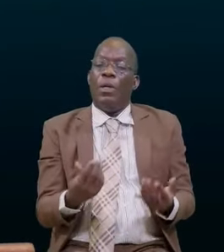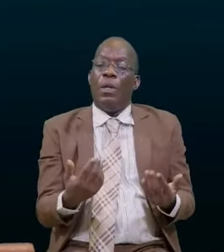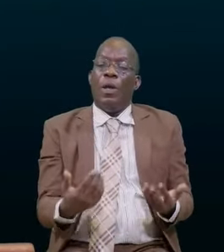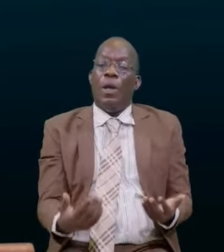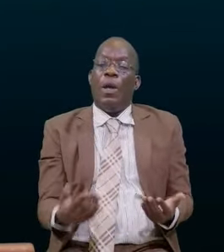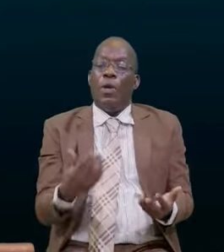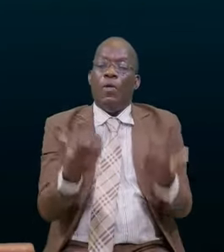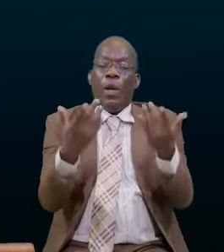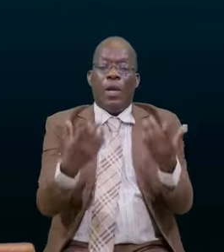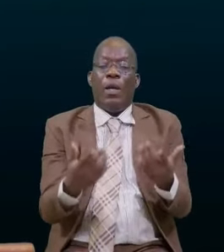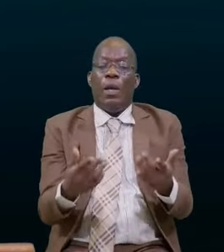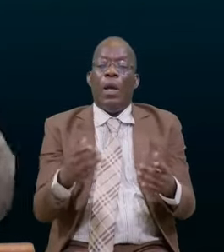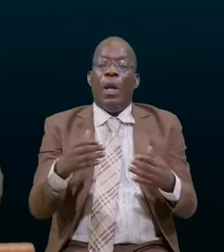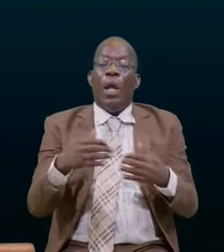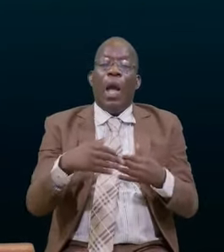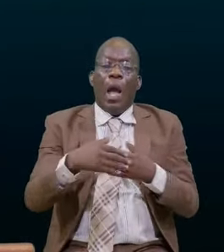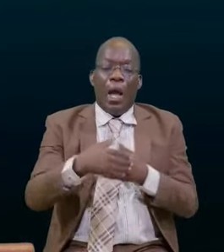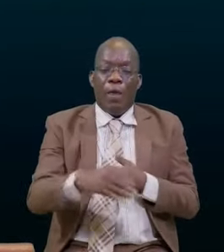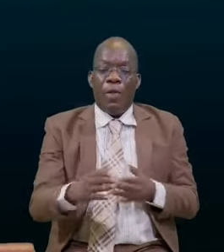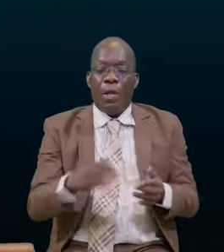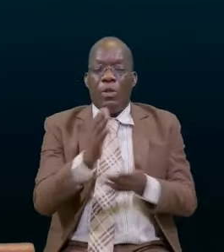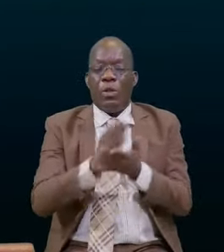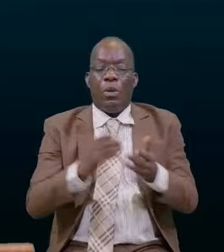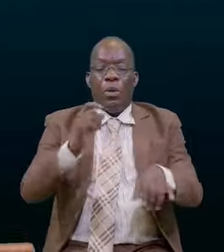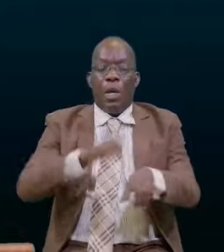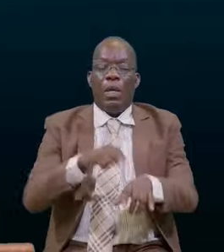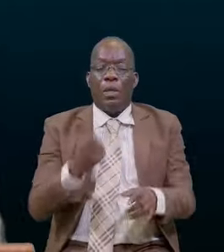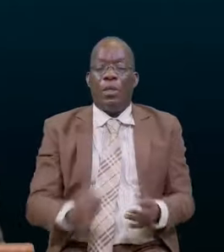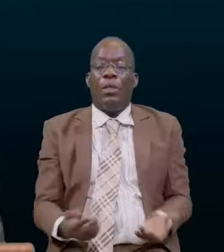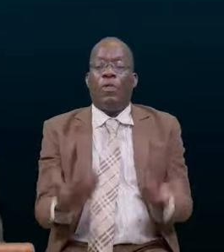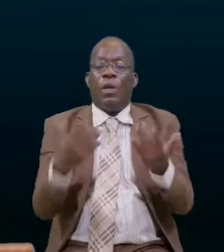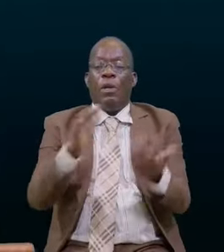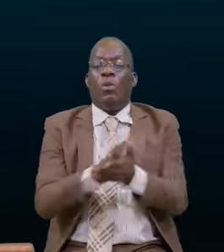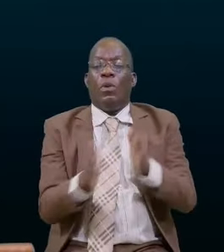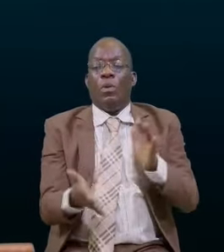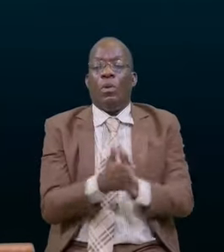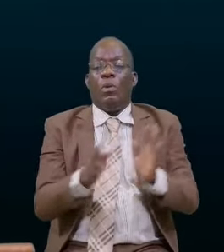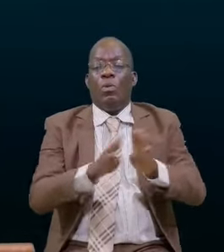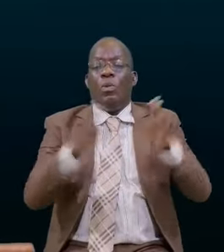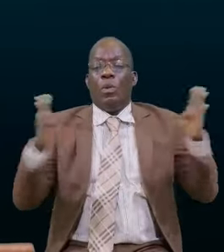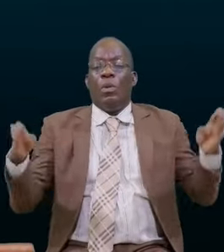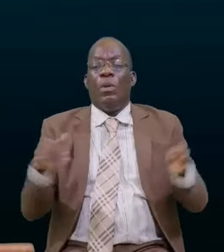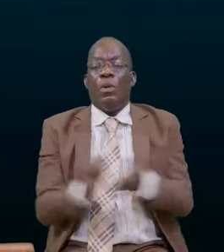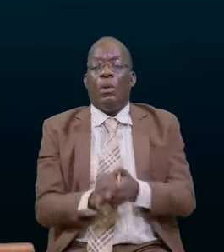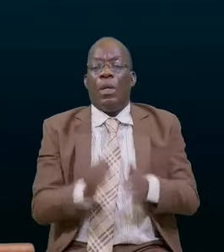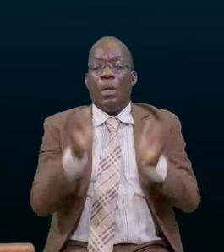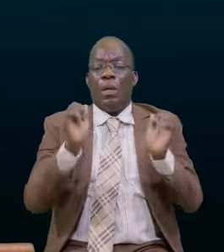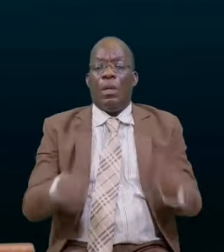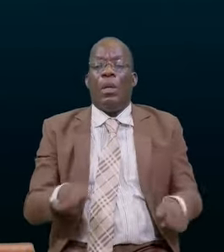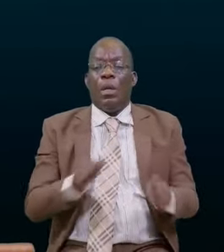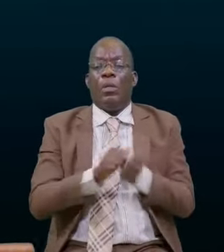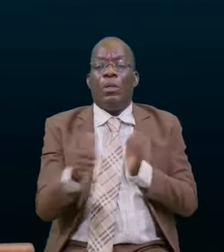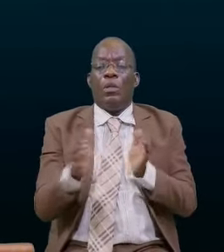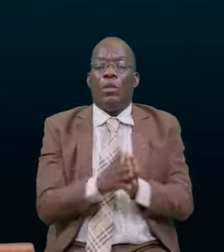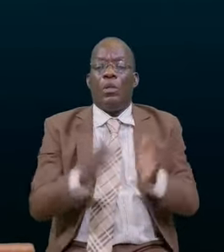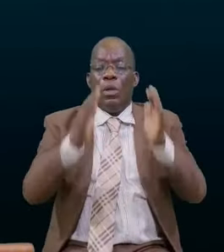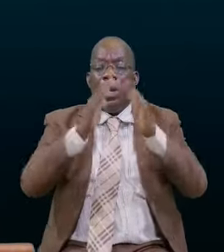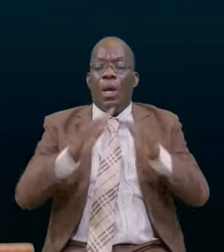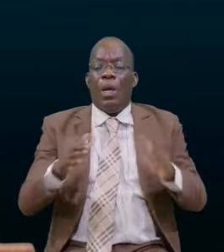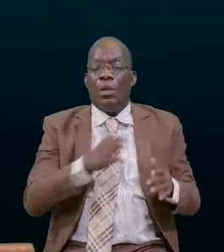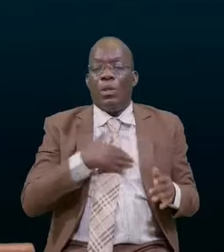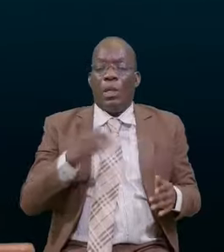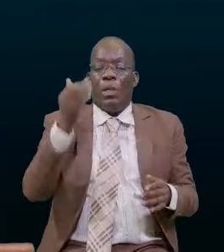time you know what is happening the hu it becomes a huge fire that can burn down houses and properties little